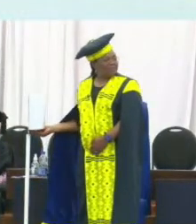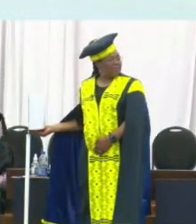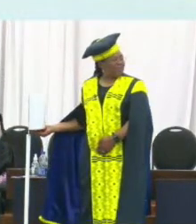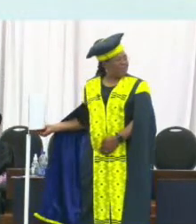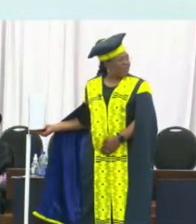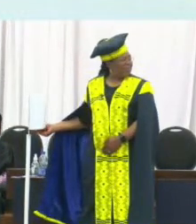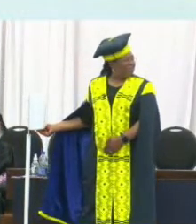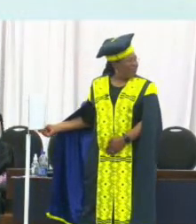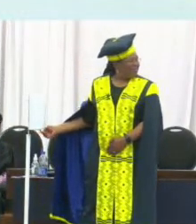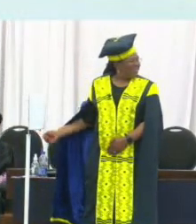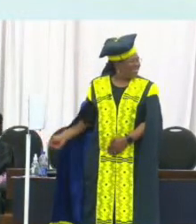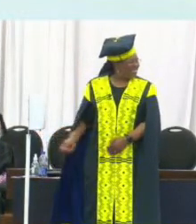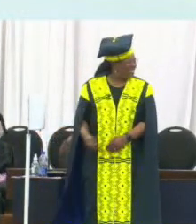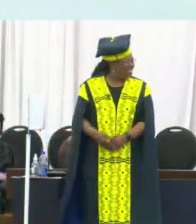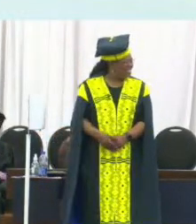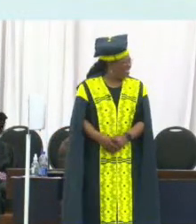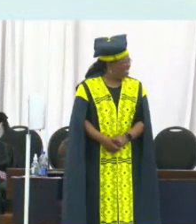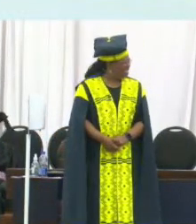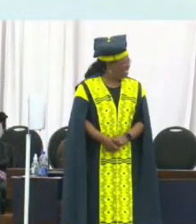Filtane.